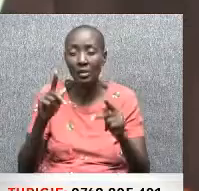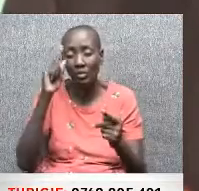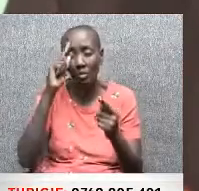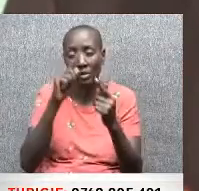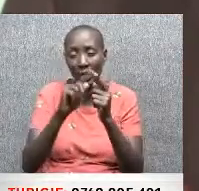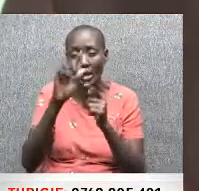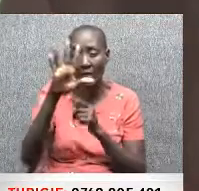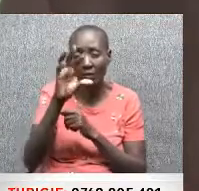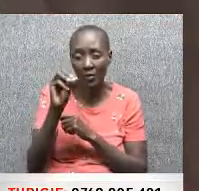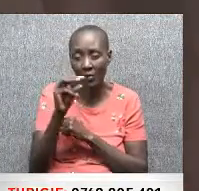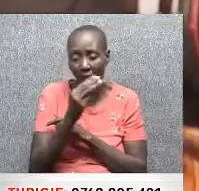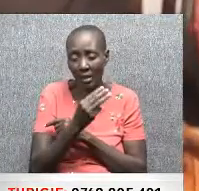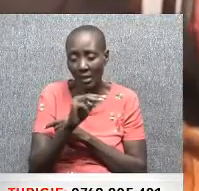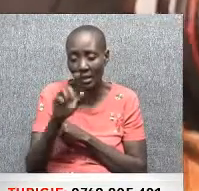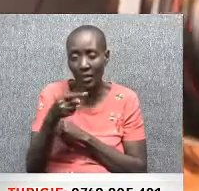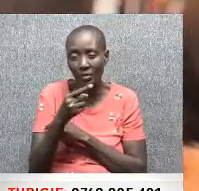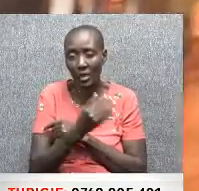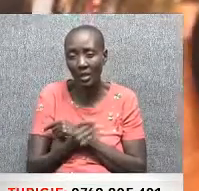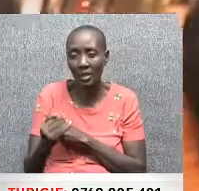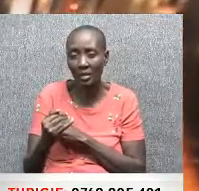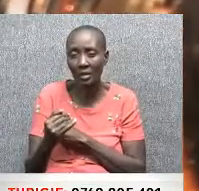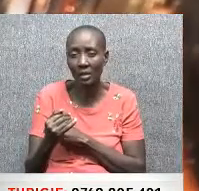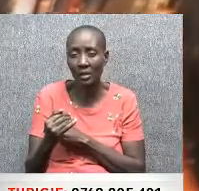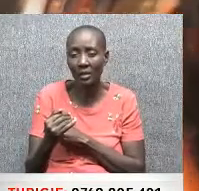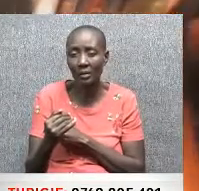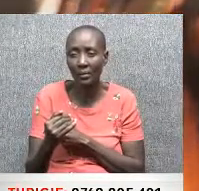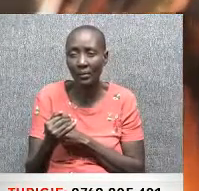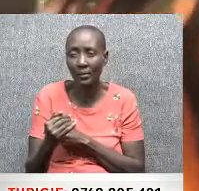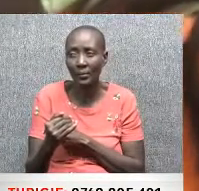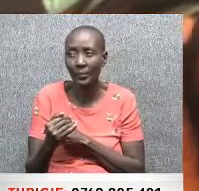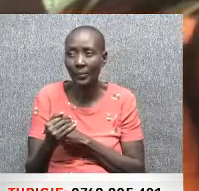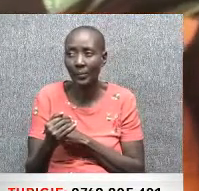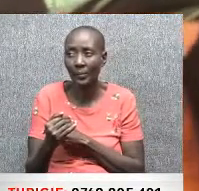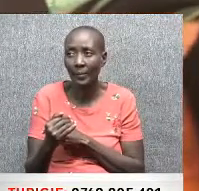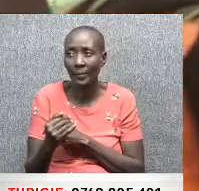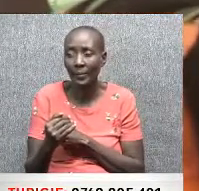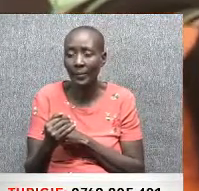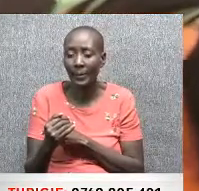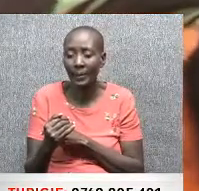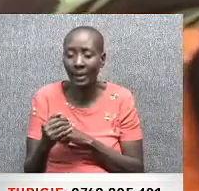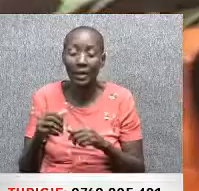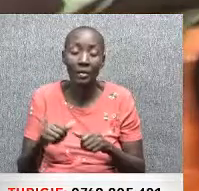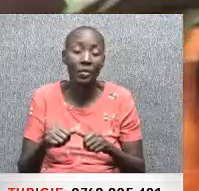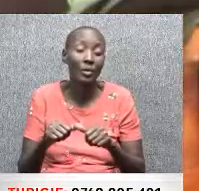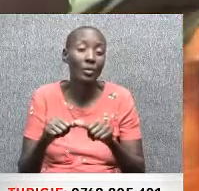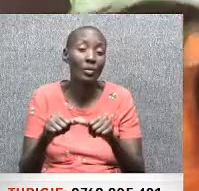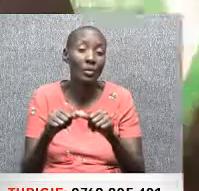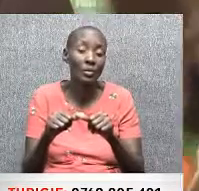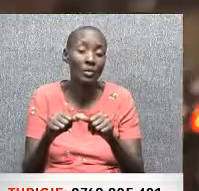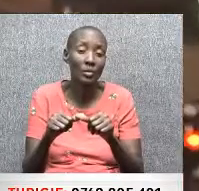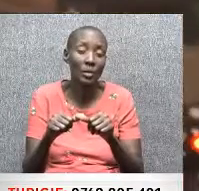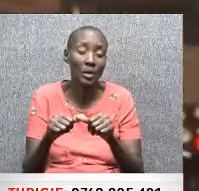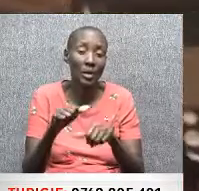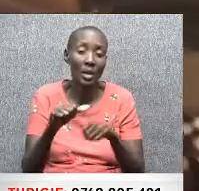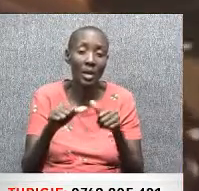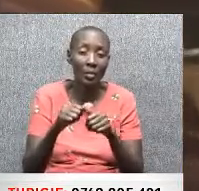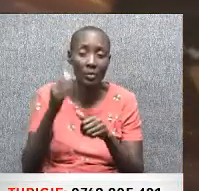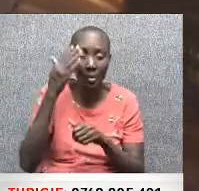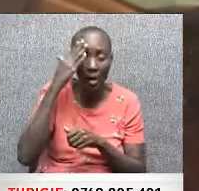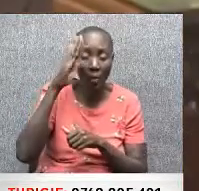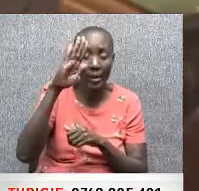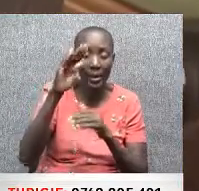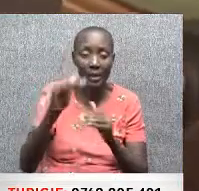children. Just to move this dialogue or this conversation forward in terms of raising the awareness level of hygiene